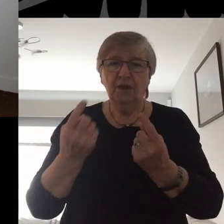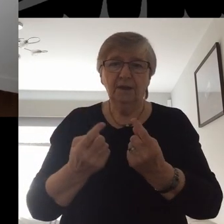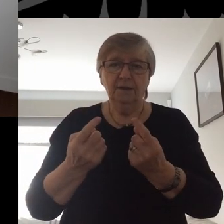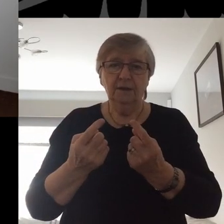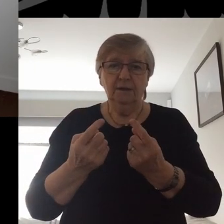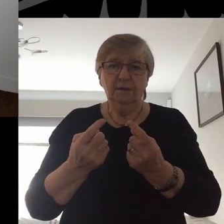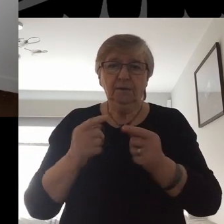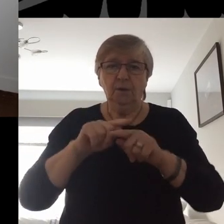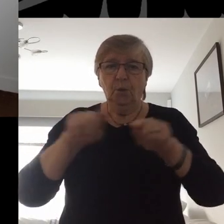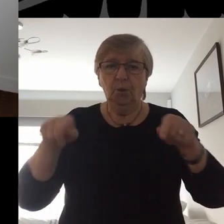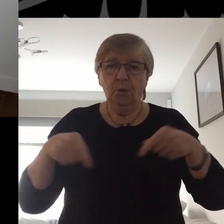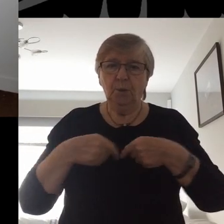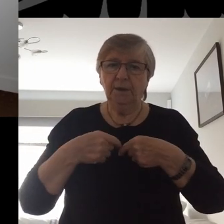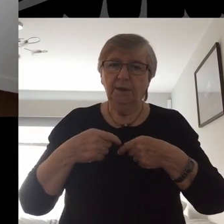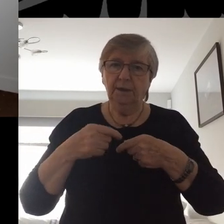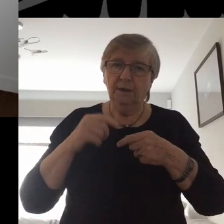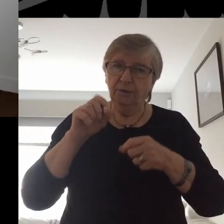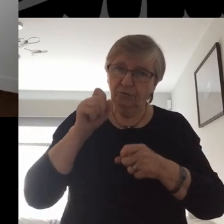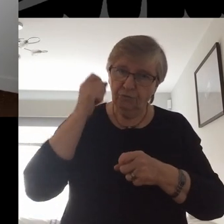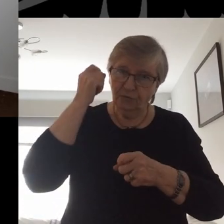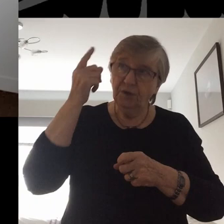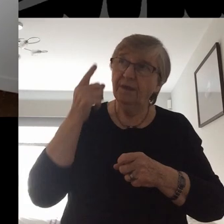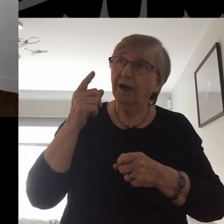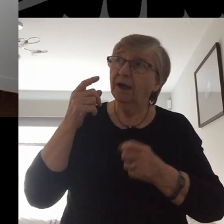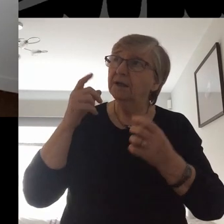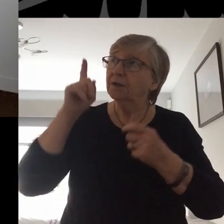We recognise how you gave your Son,